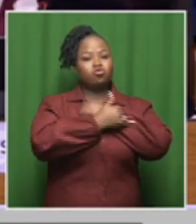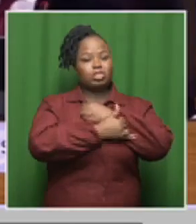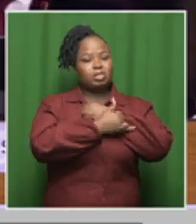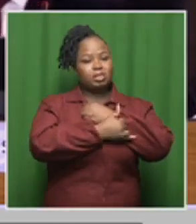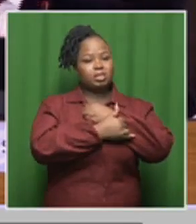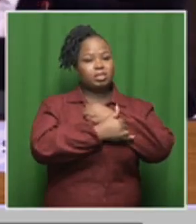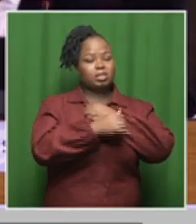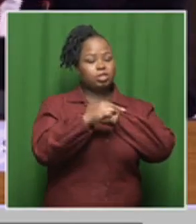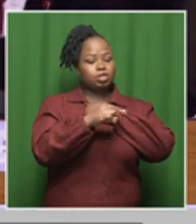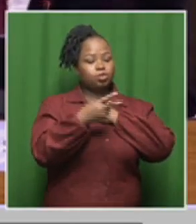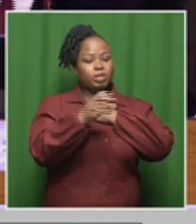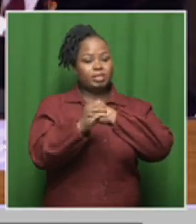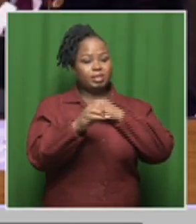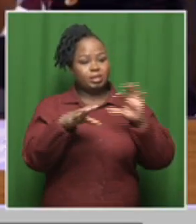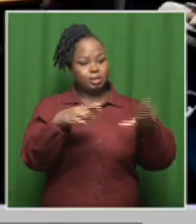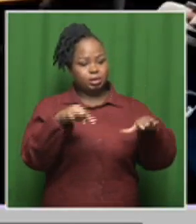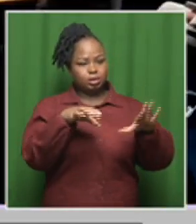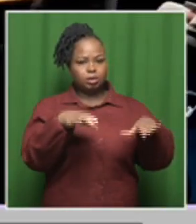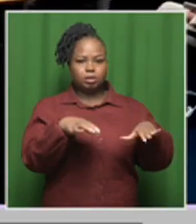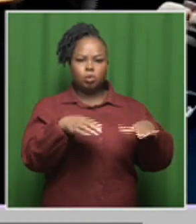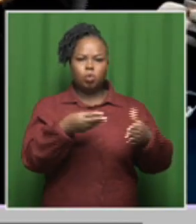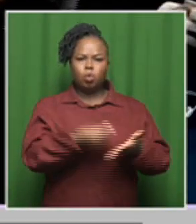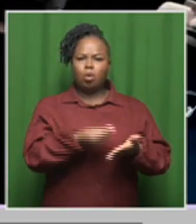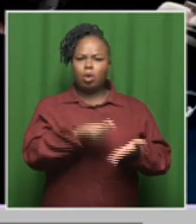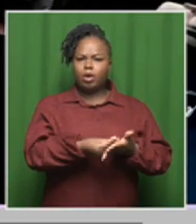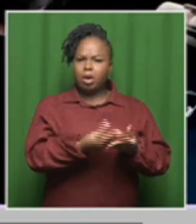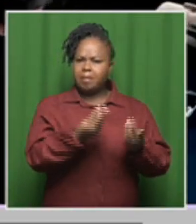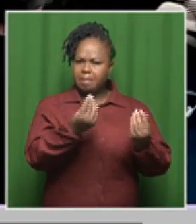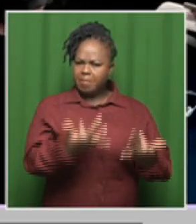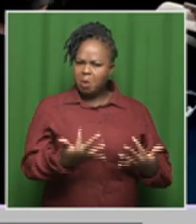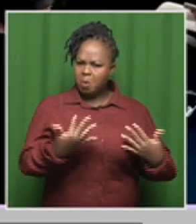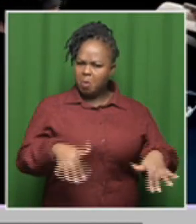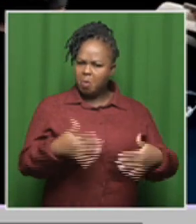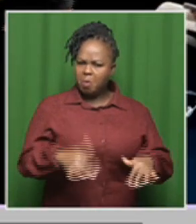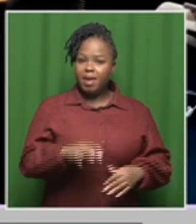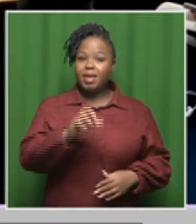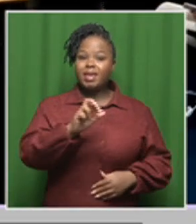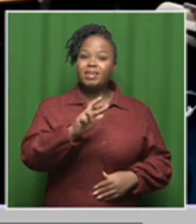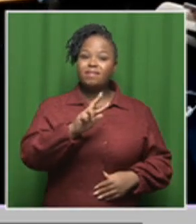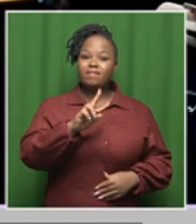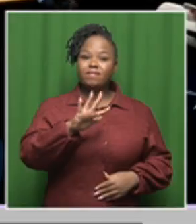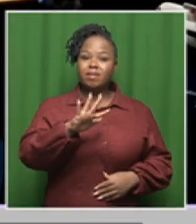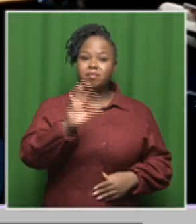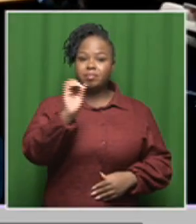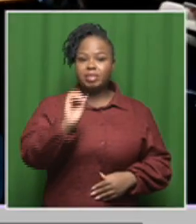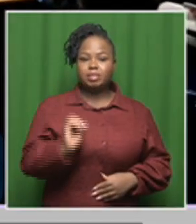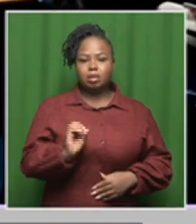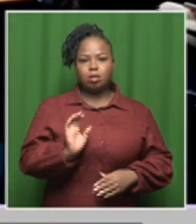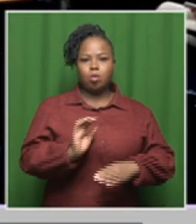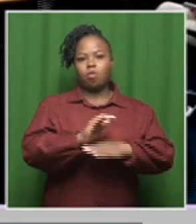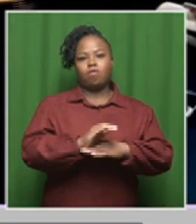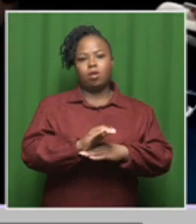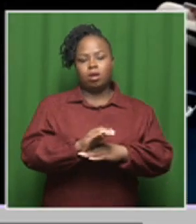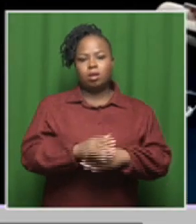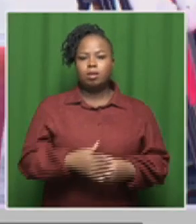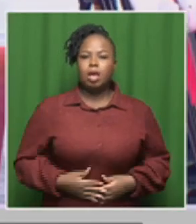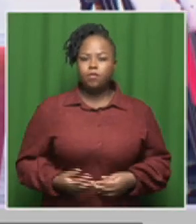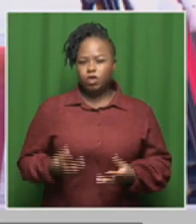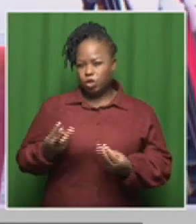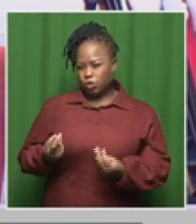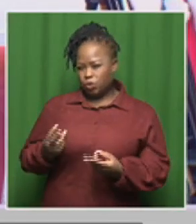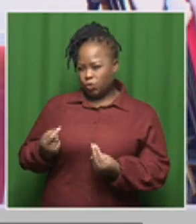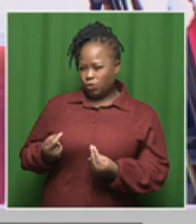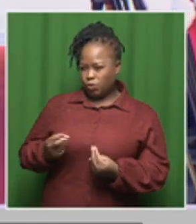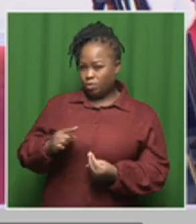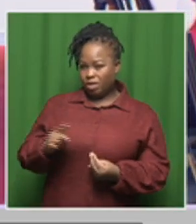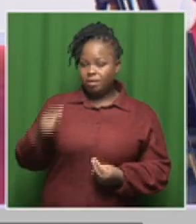have massive GDPs. I mean, they account for more than 85% of the global economic output. Emerging markets, and this, I think, is